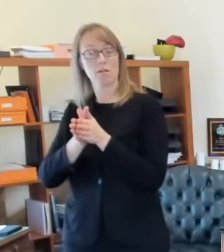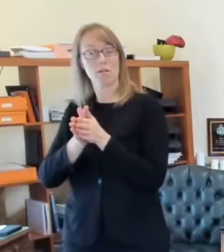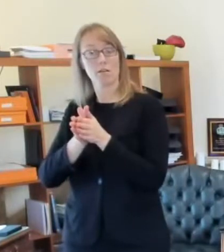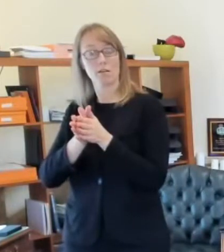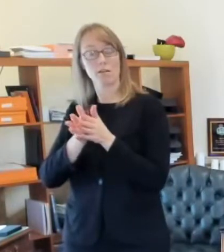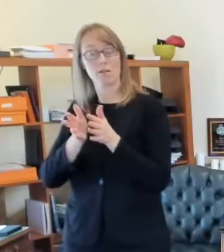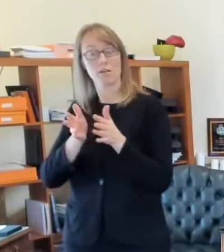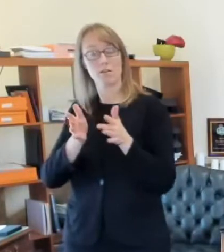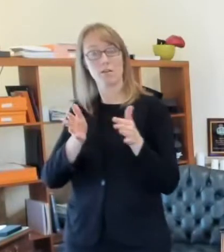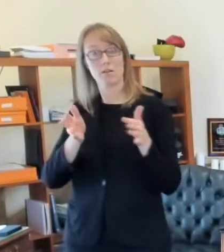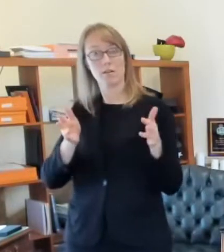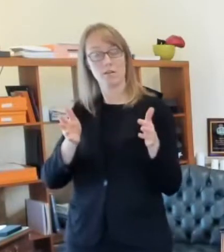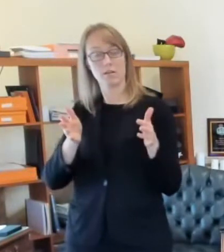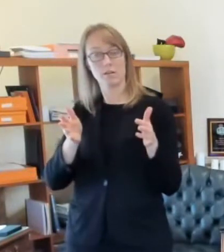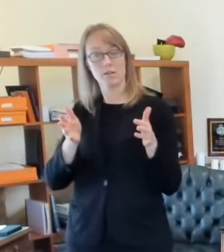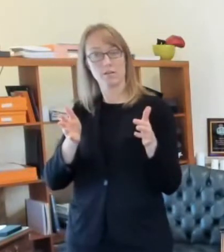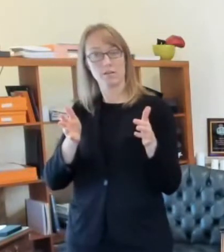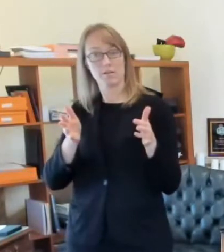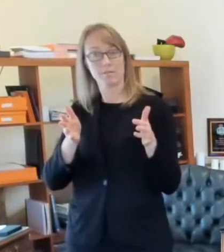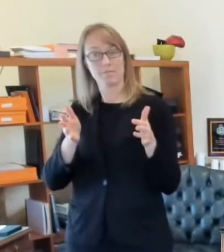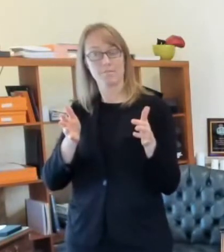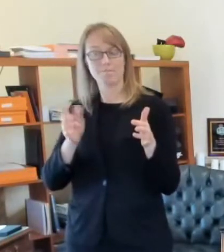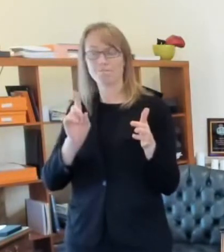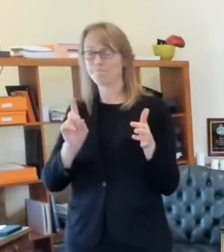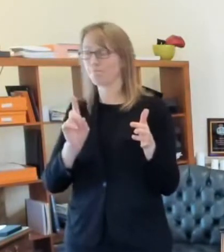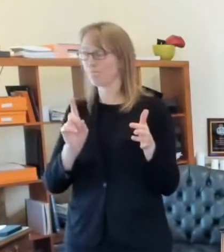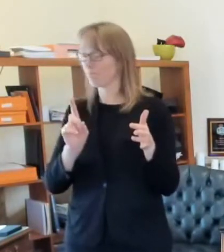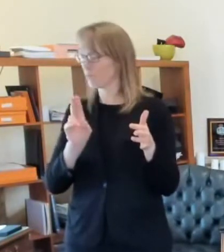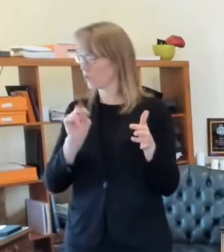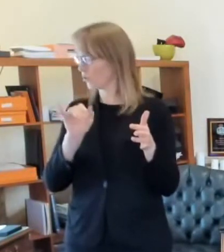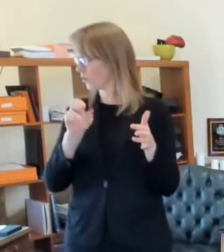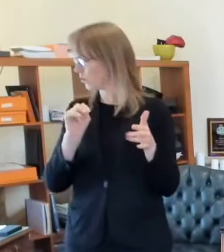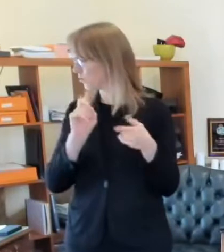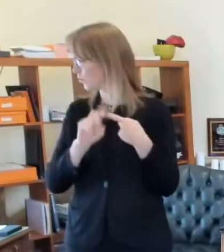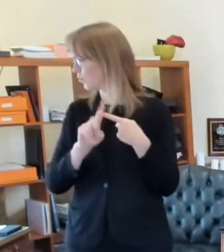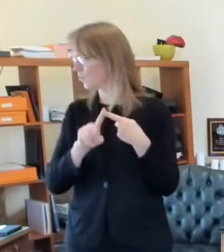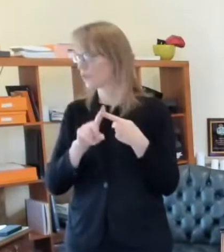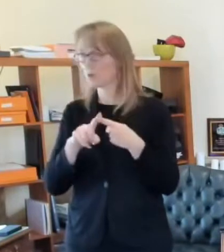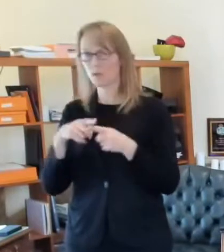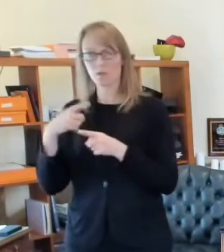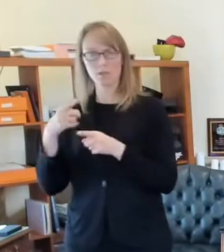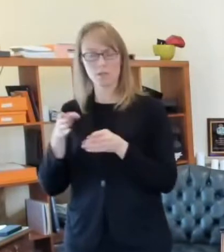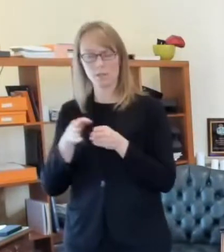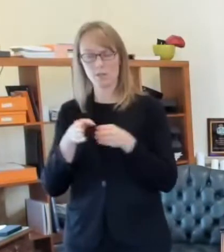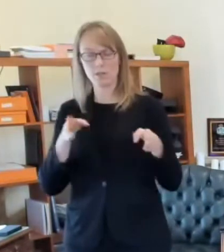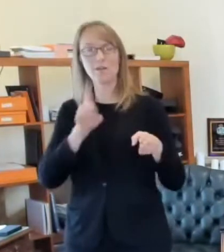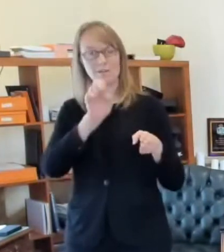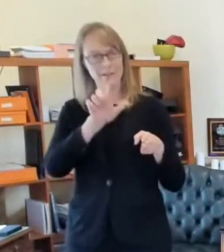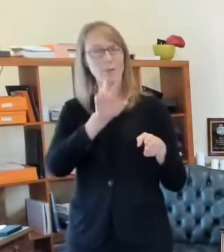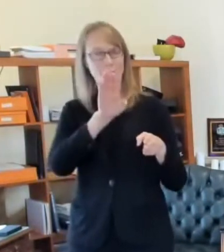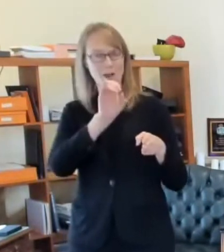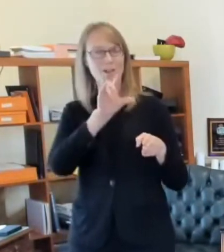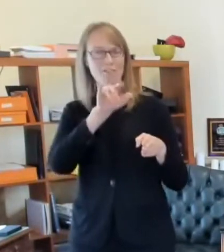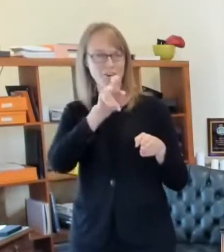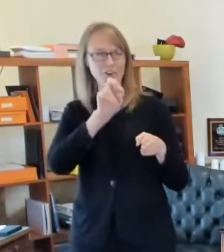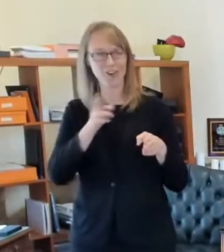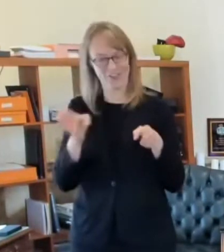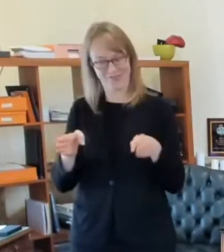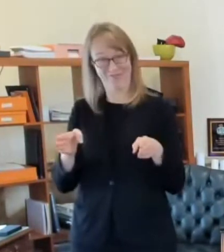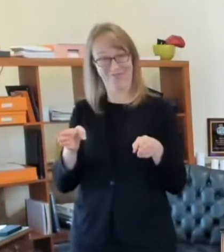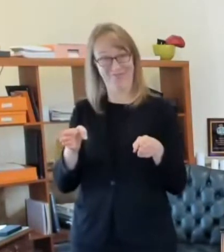see, Union to what? Union to DeBoliver. There we go. And